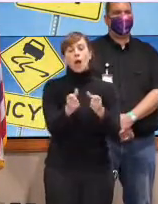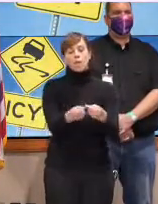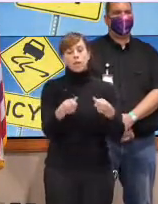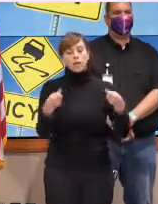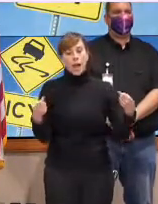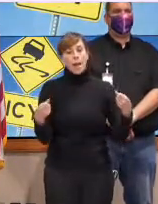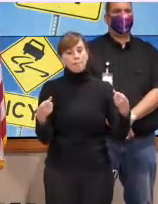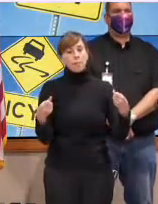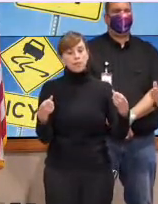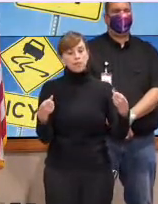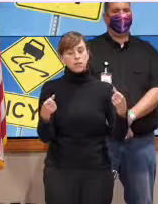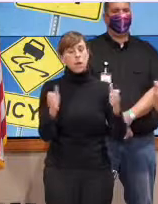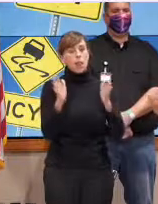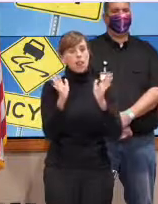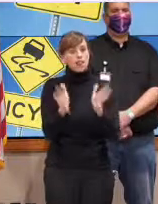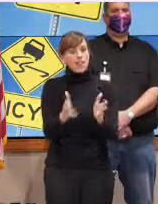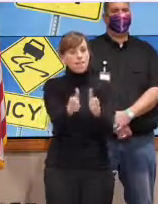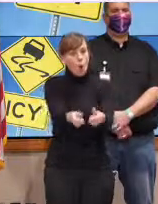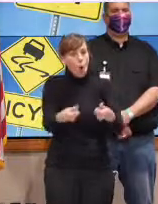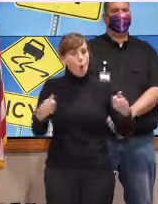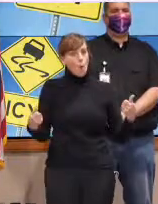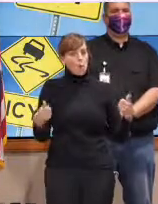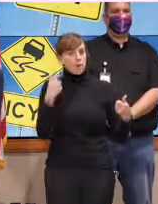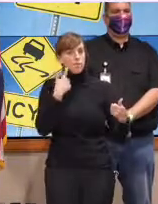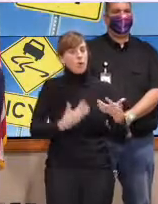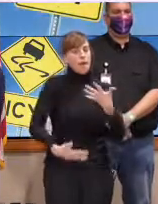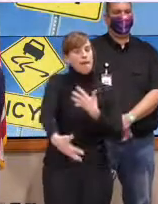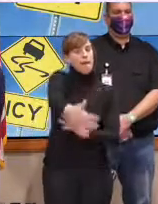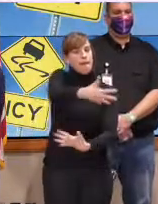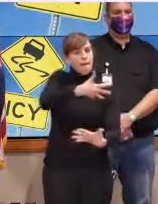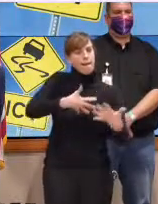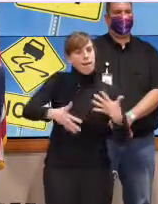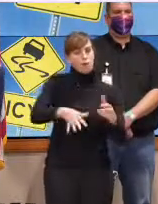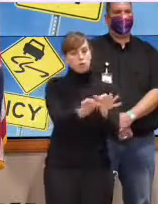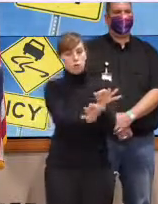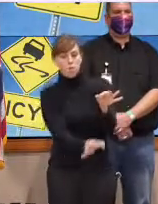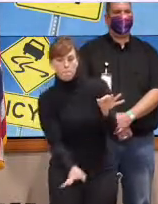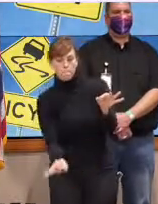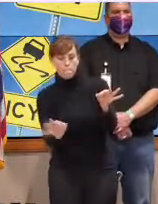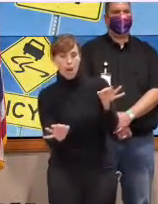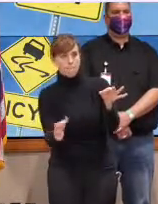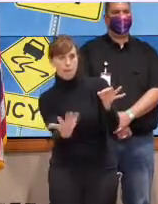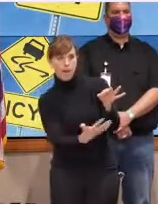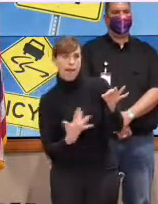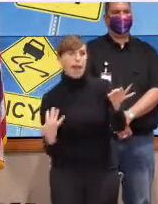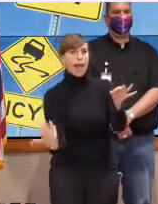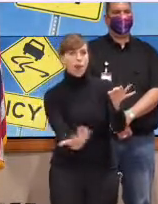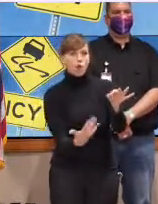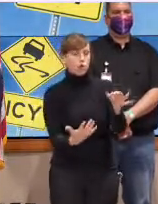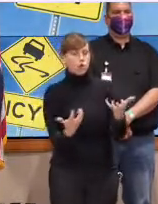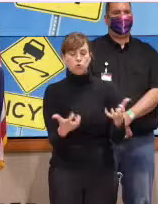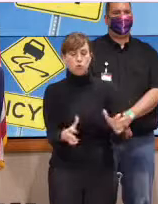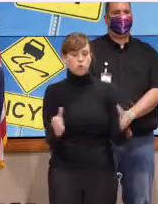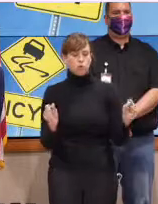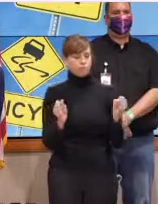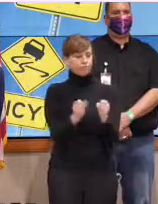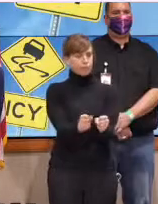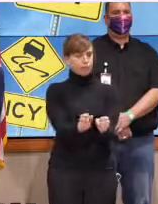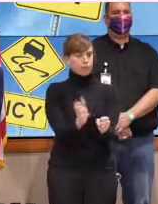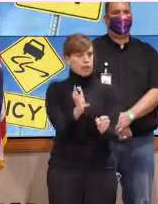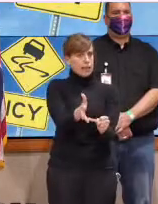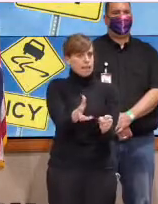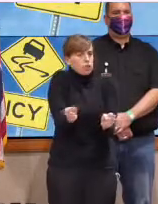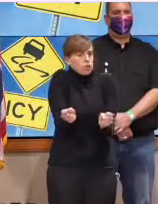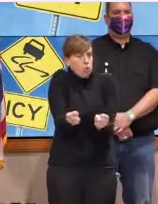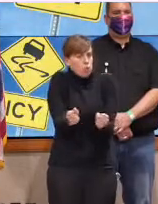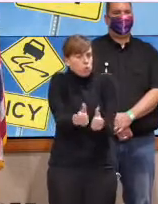leave the cabinets open so the warm air can circulate around those pipes, that would help to ensure that they don't freeze over. And the other recommendation